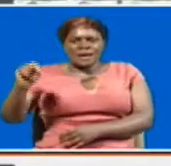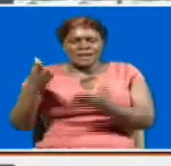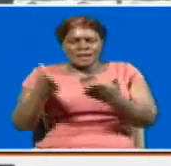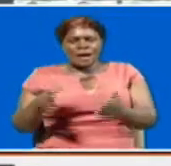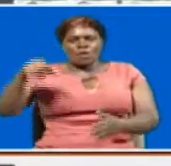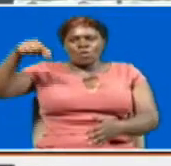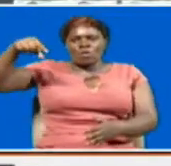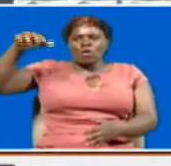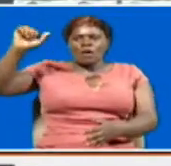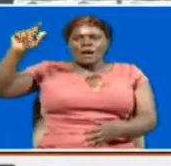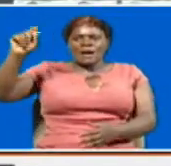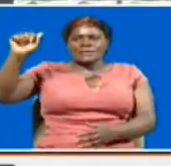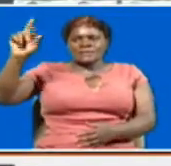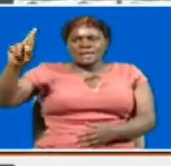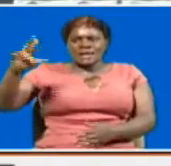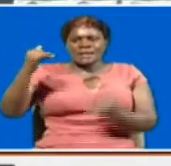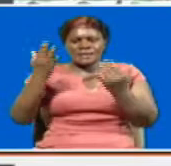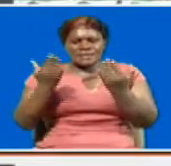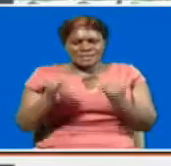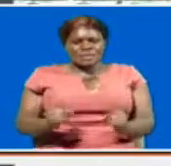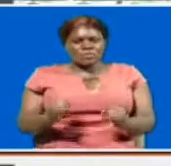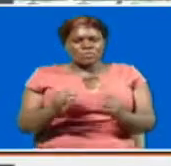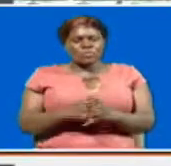Qatar, which is something new.